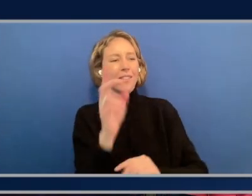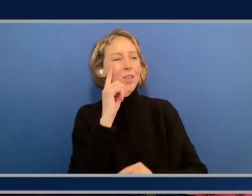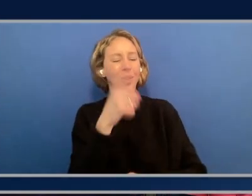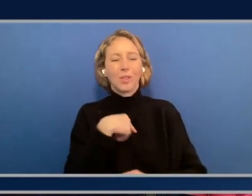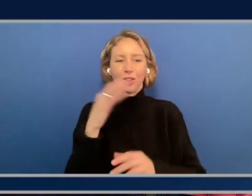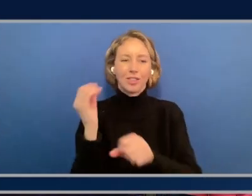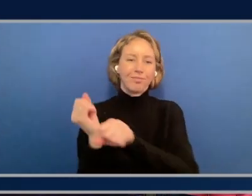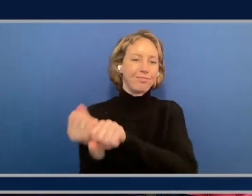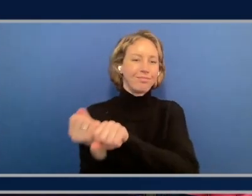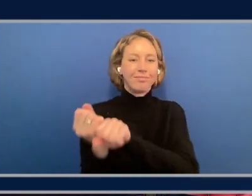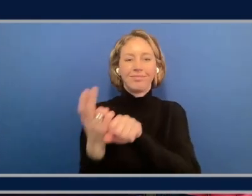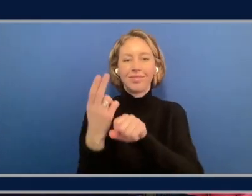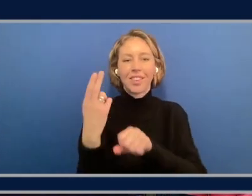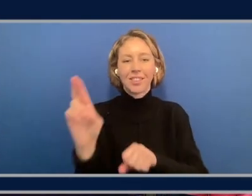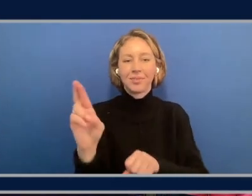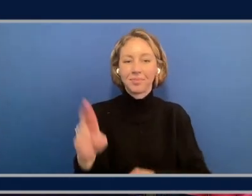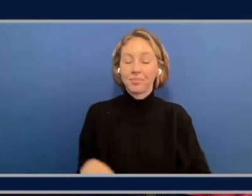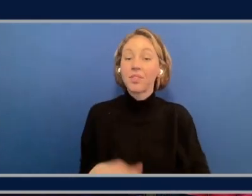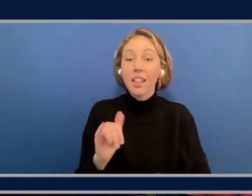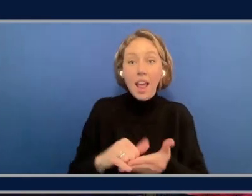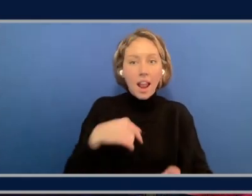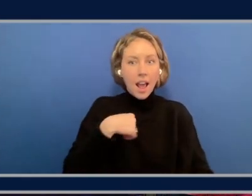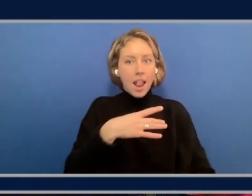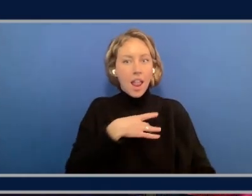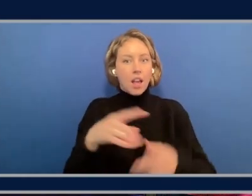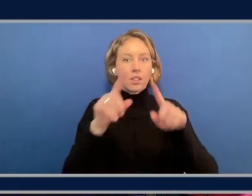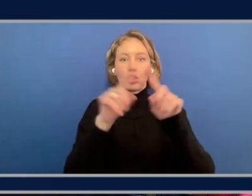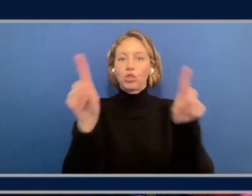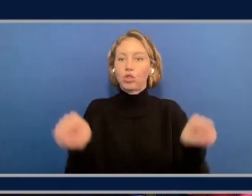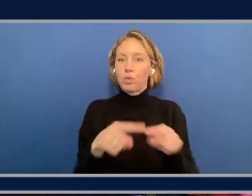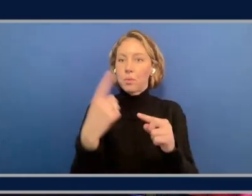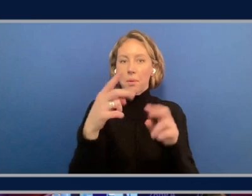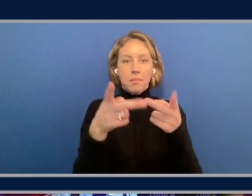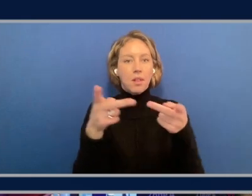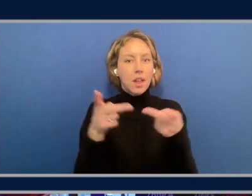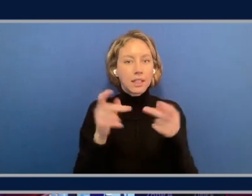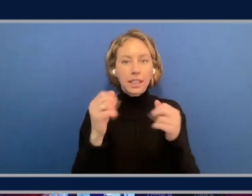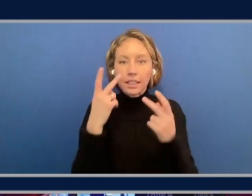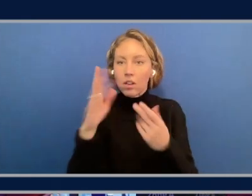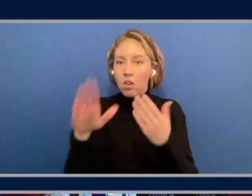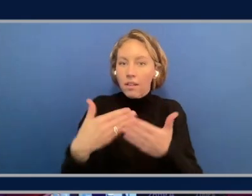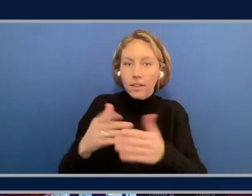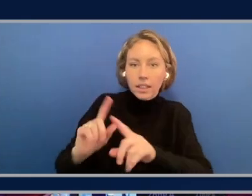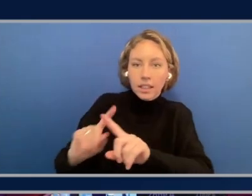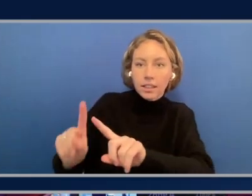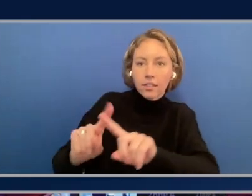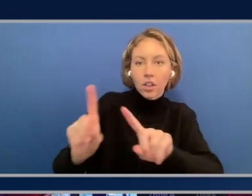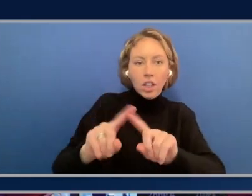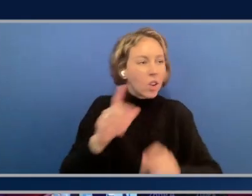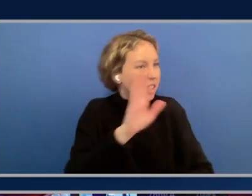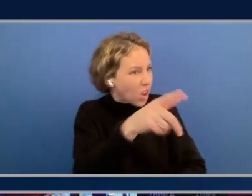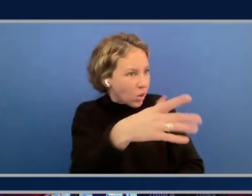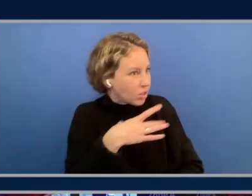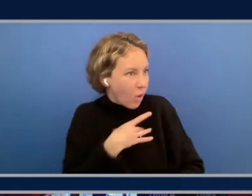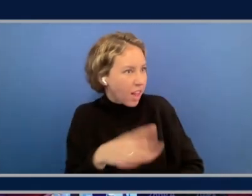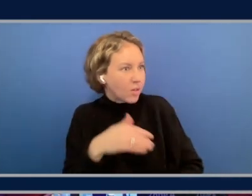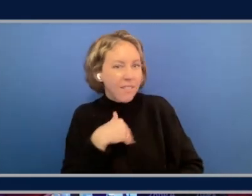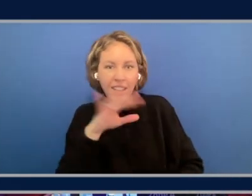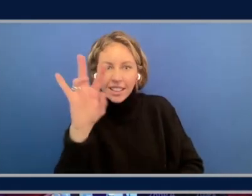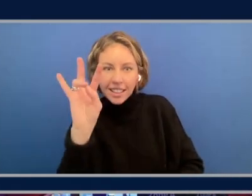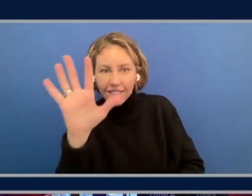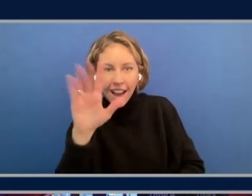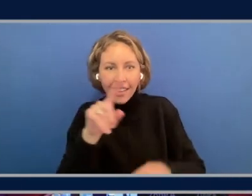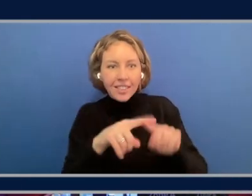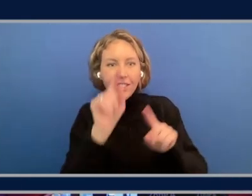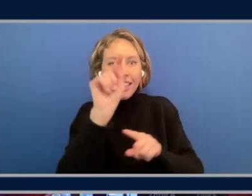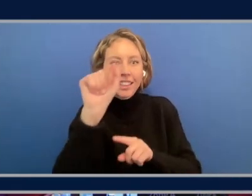one screen, especially since you're having multiple payers. You're trying to see where. you don't like where to we all have stand. 75 tabs open, Rosa? No, I do not. Yeah, so